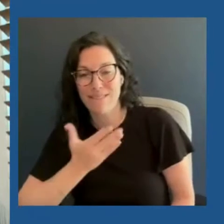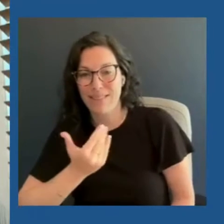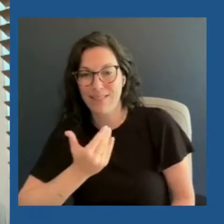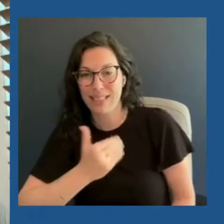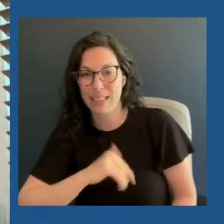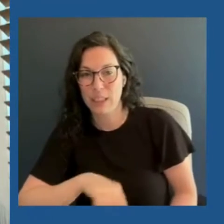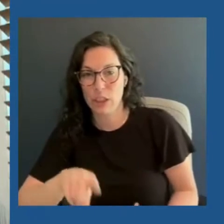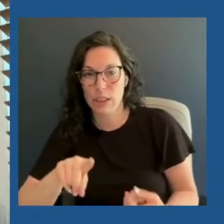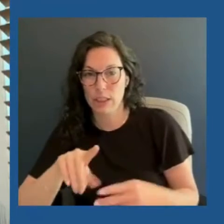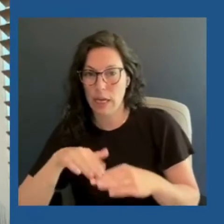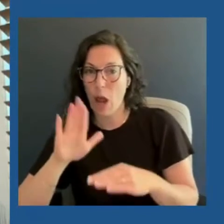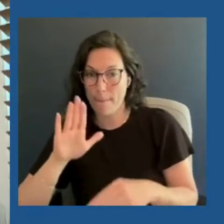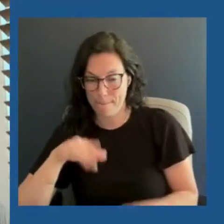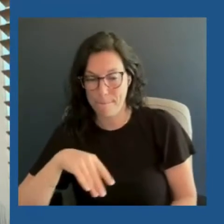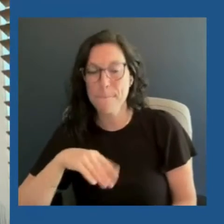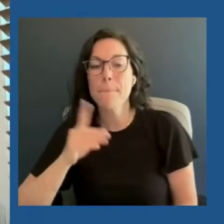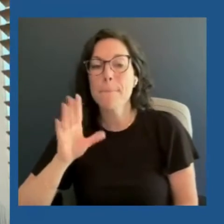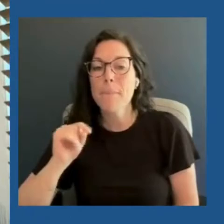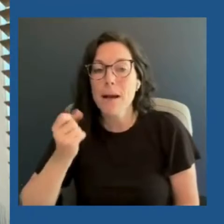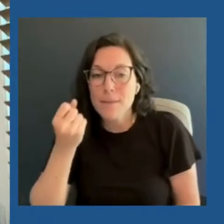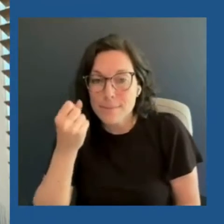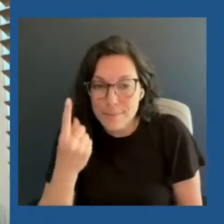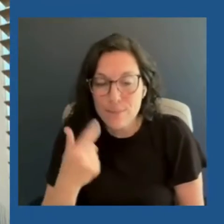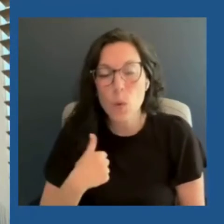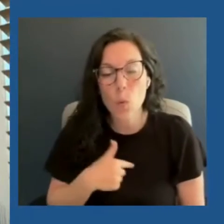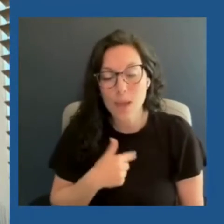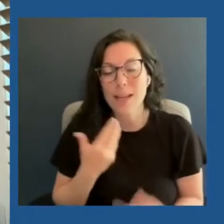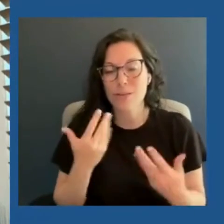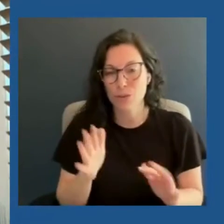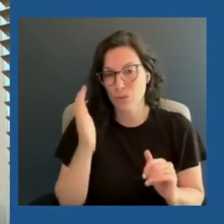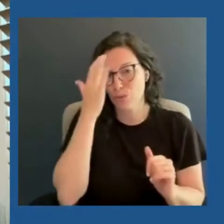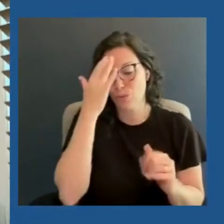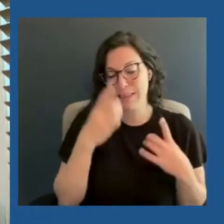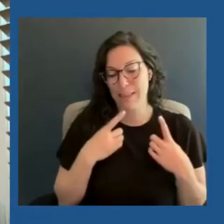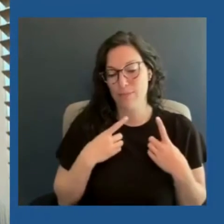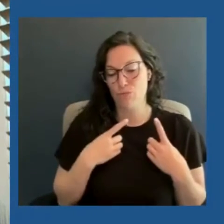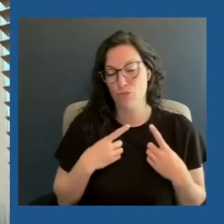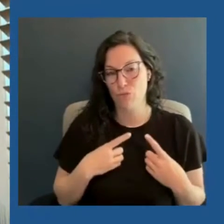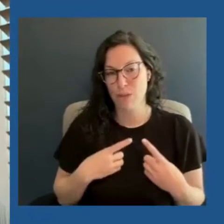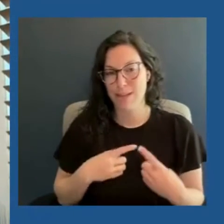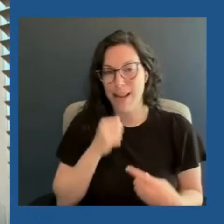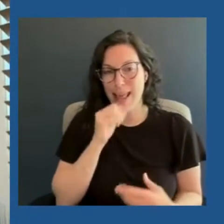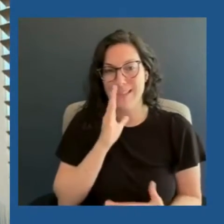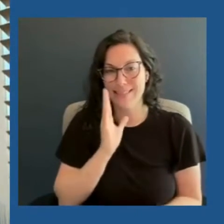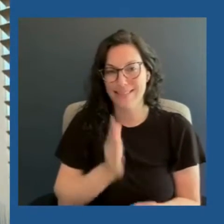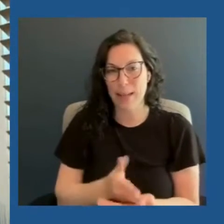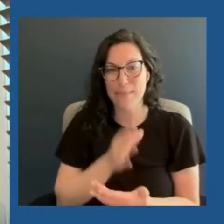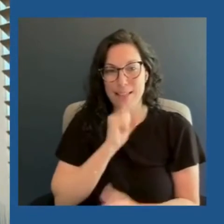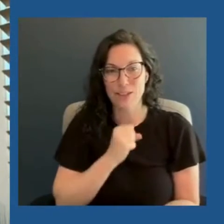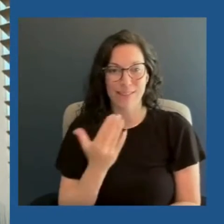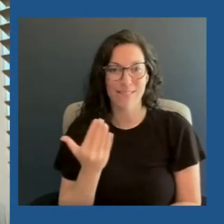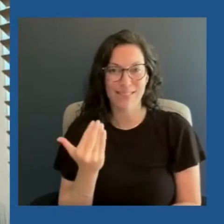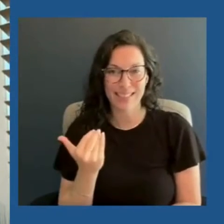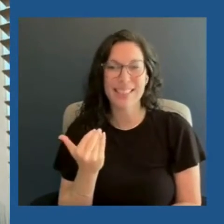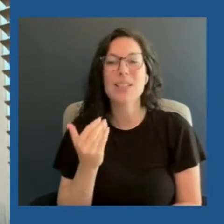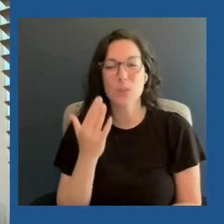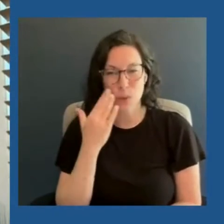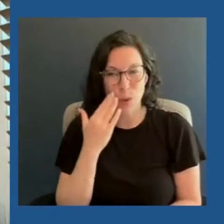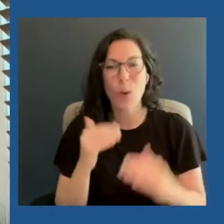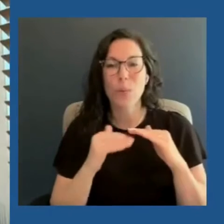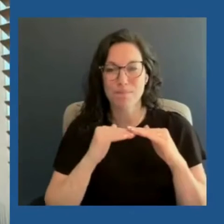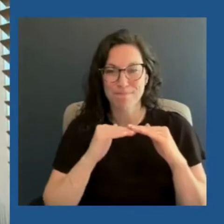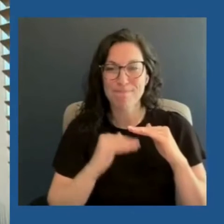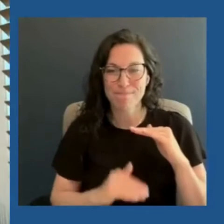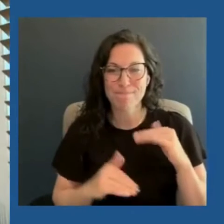above. But we know that depression doesn't stop at the age of 15. We know that younger adolescents and